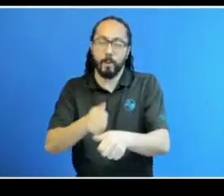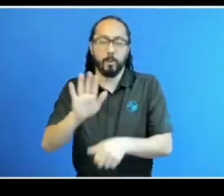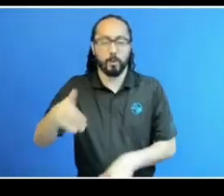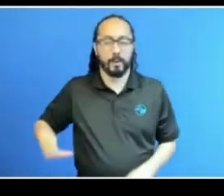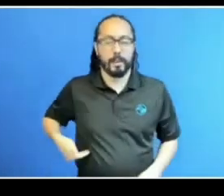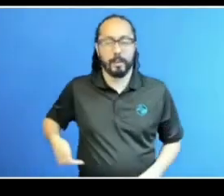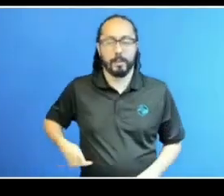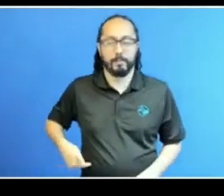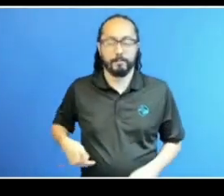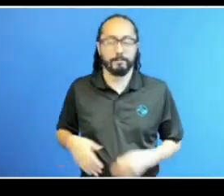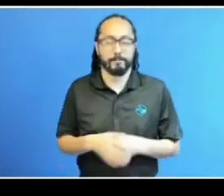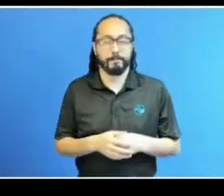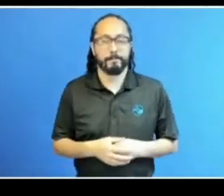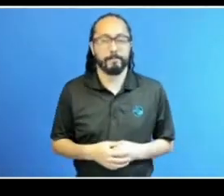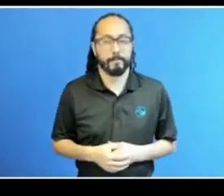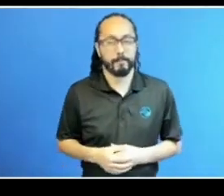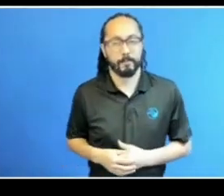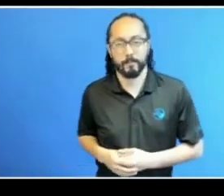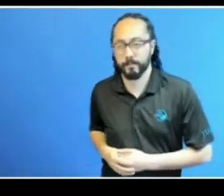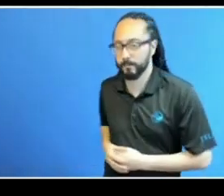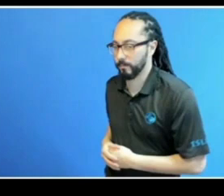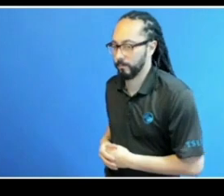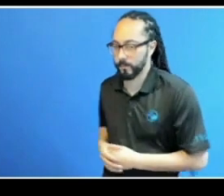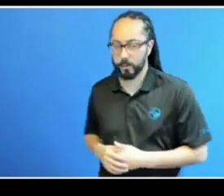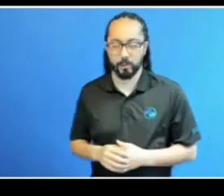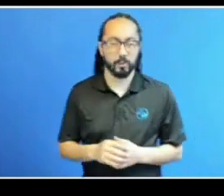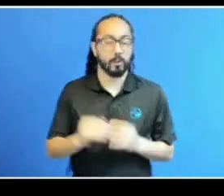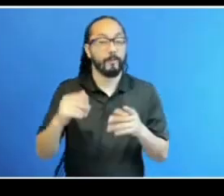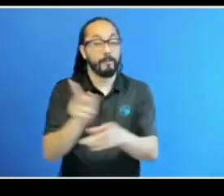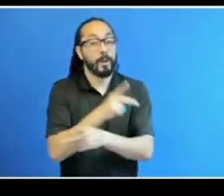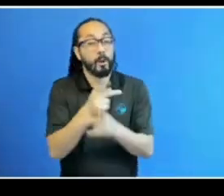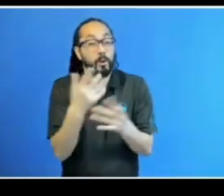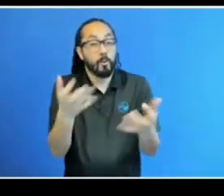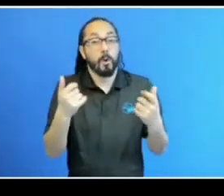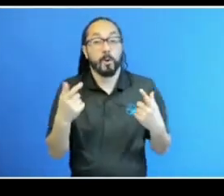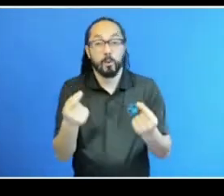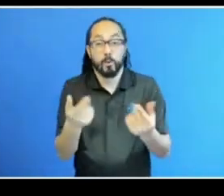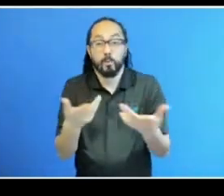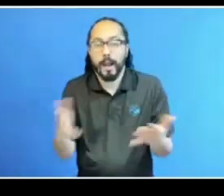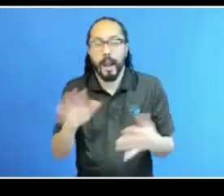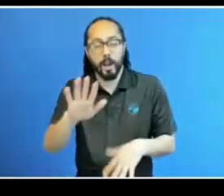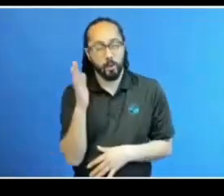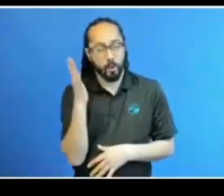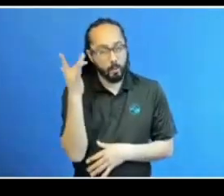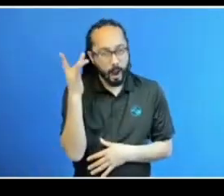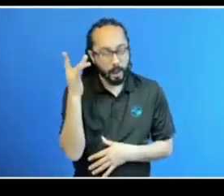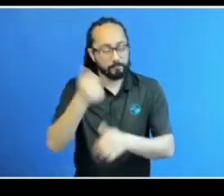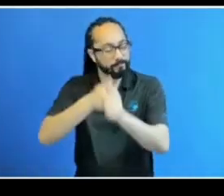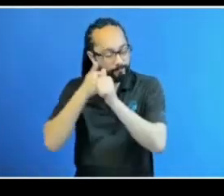know. So figure out what it is that you really want to do and what is your why and go with it.